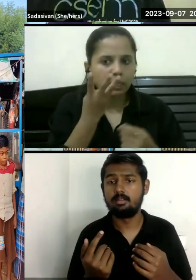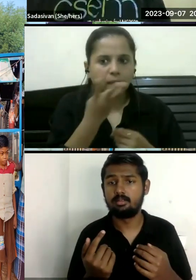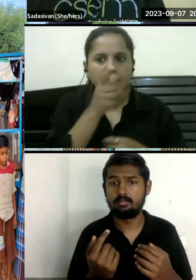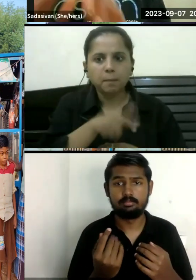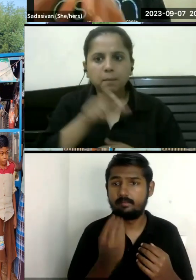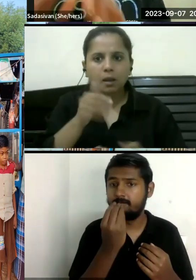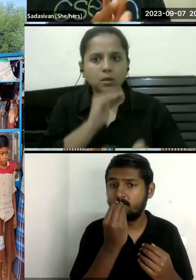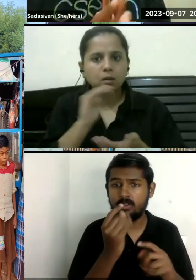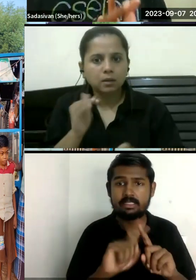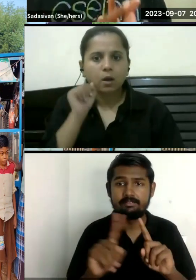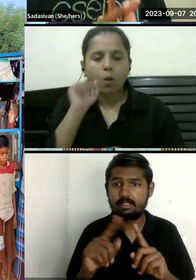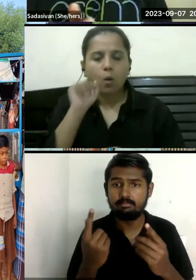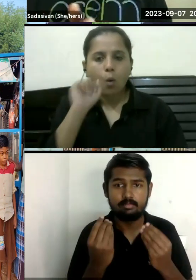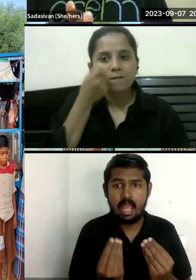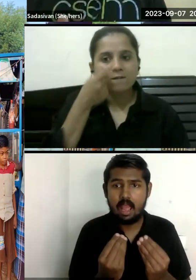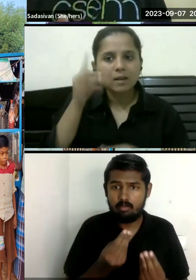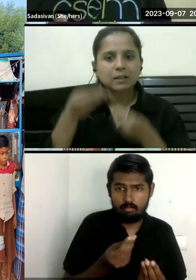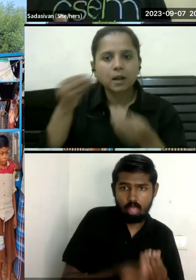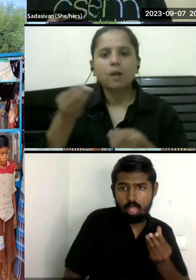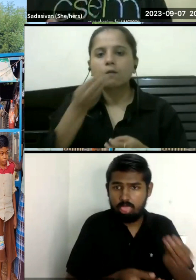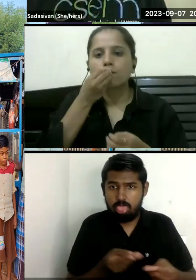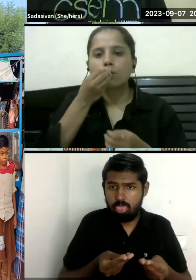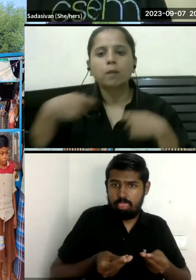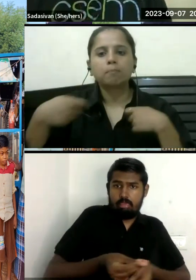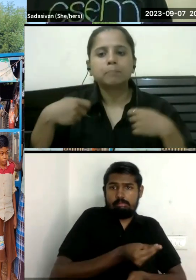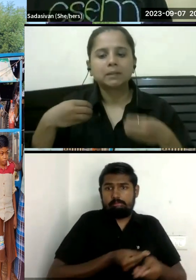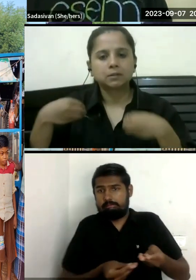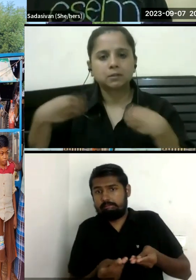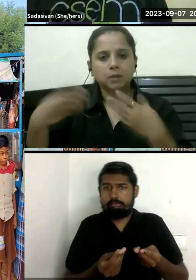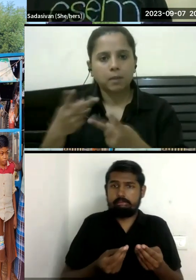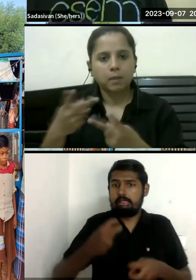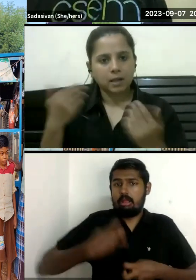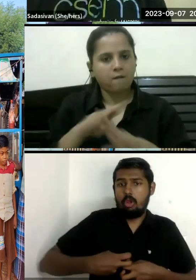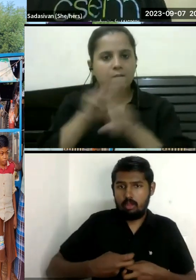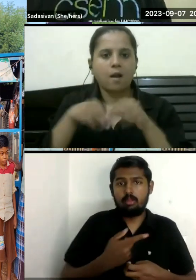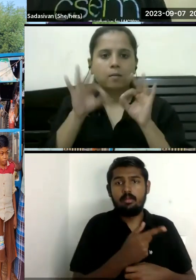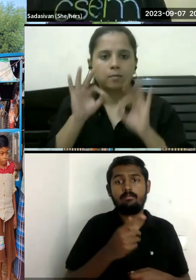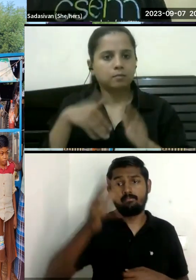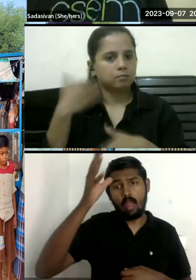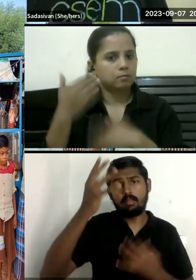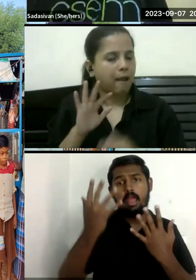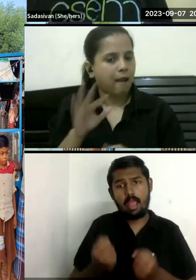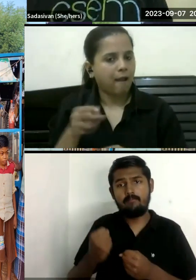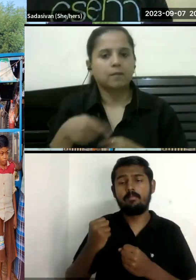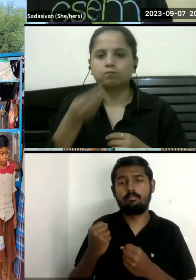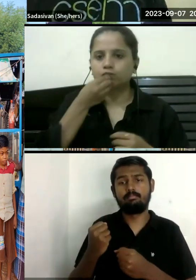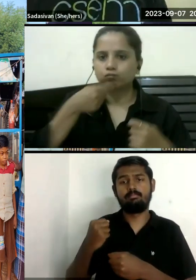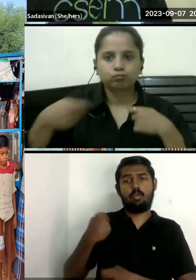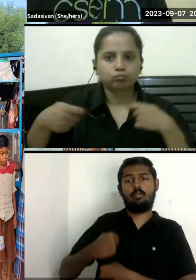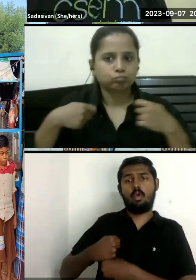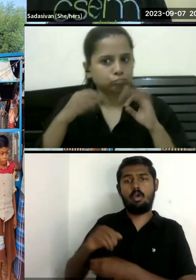siblings by setting up a food cart business, and now the family is getting a steady income out of that